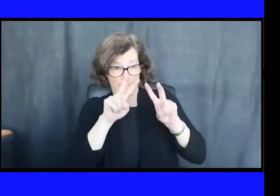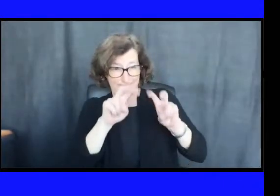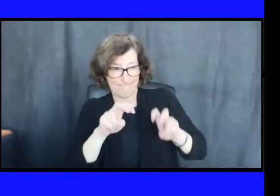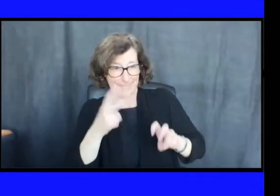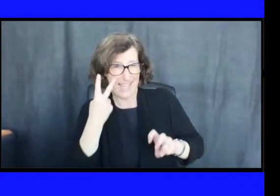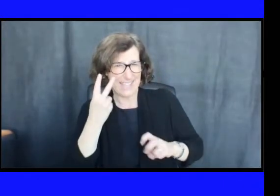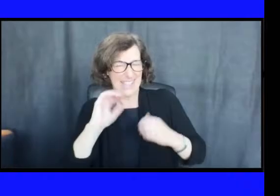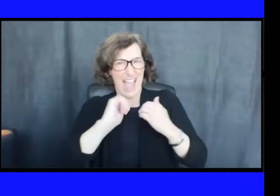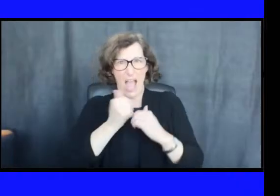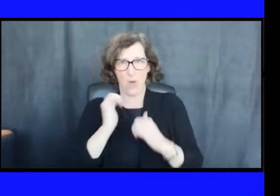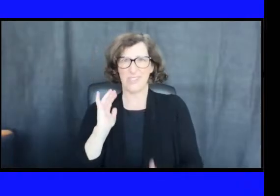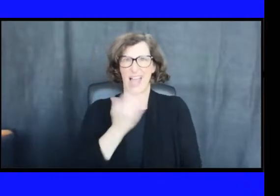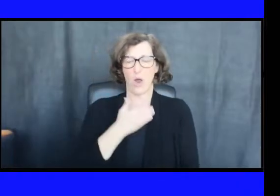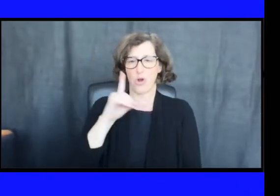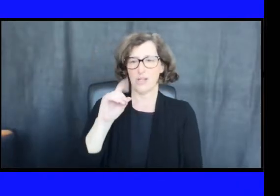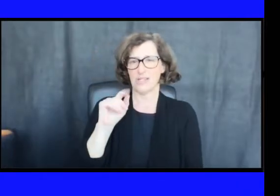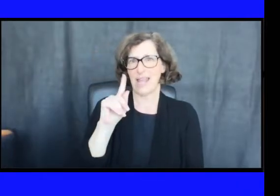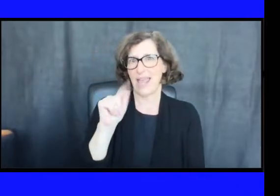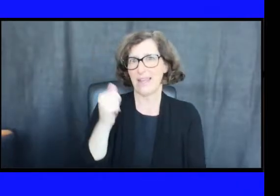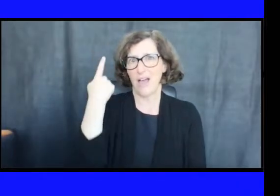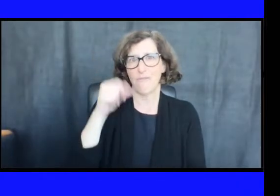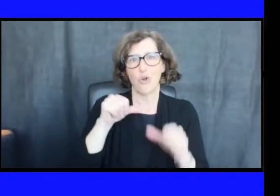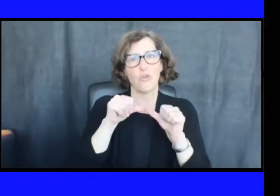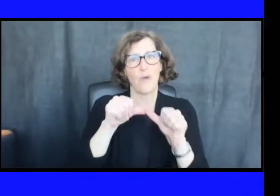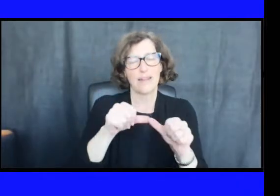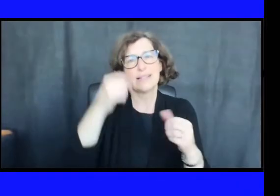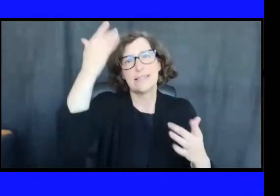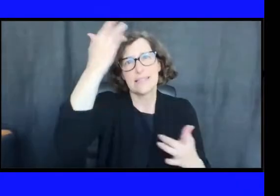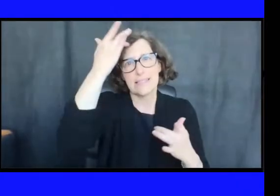committee. Jose, any comments or questions?